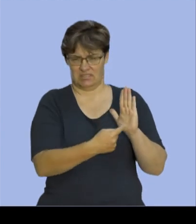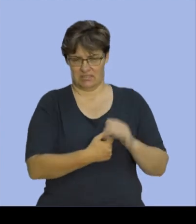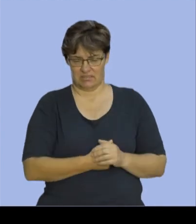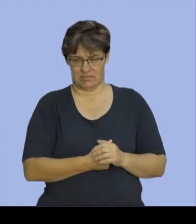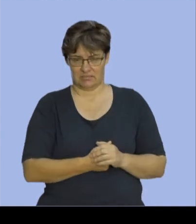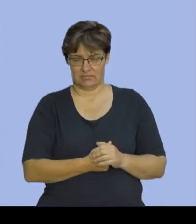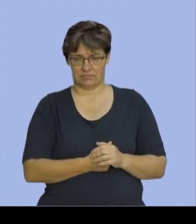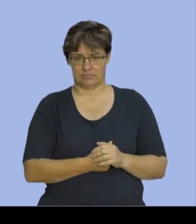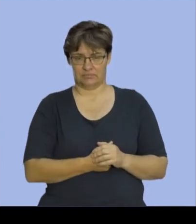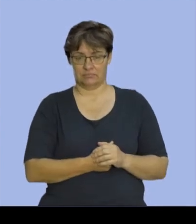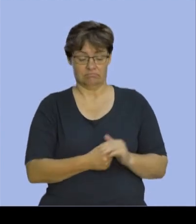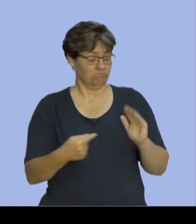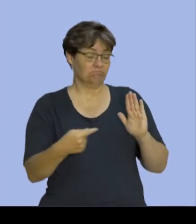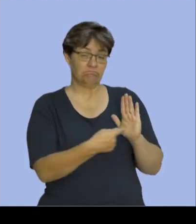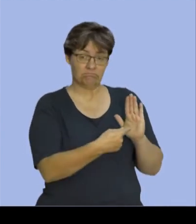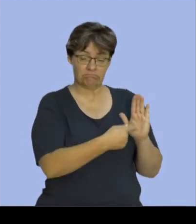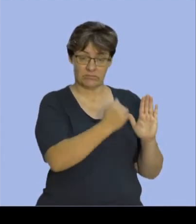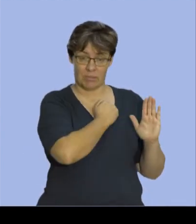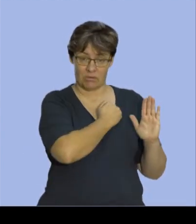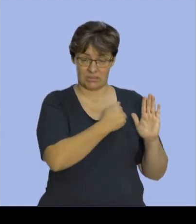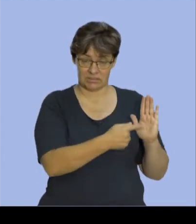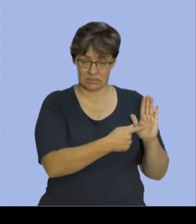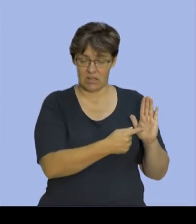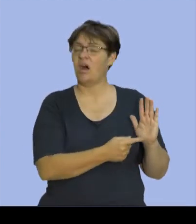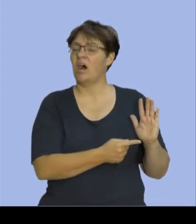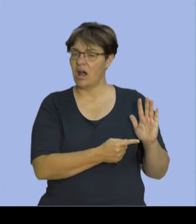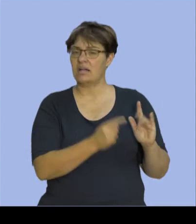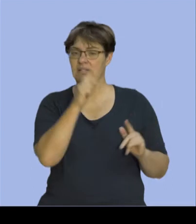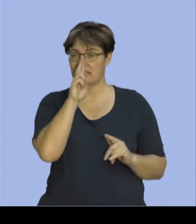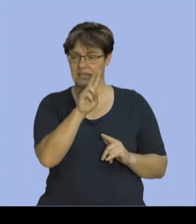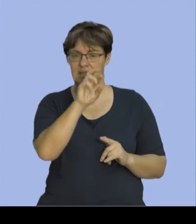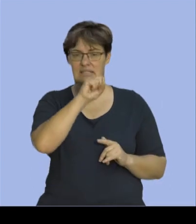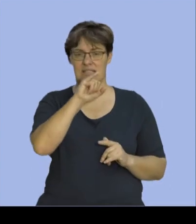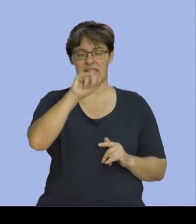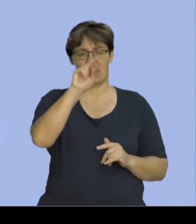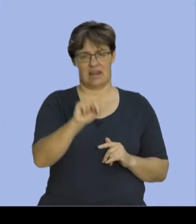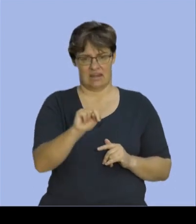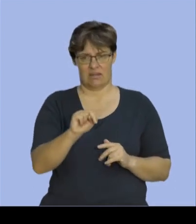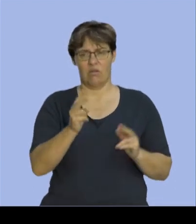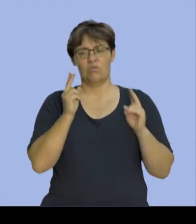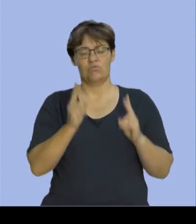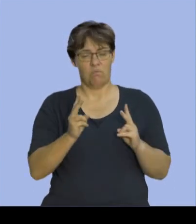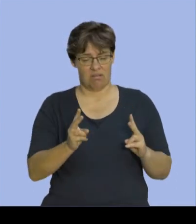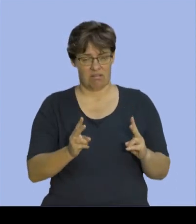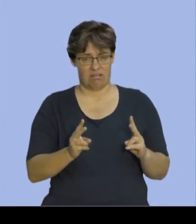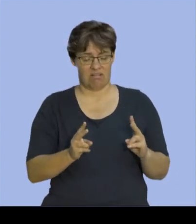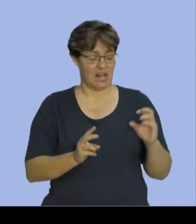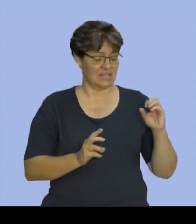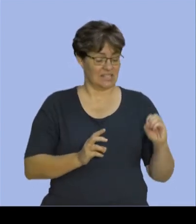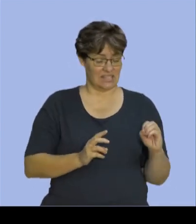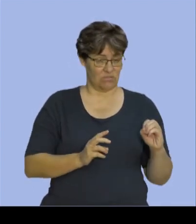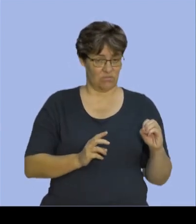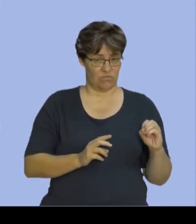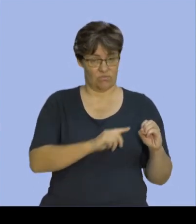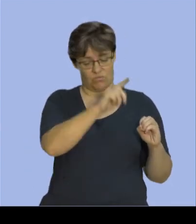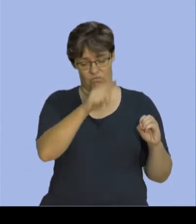with parent graphs, you can see that with the graph of sine, right, it is normally between 0